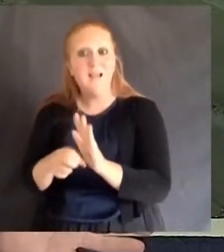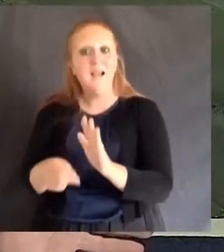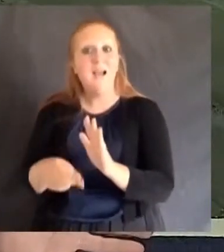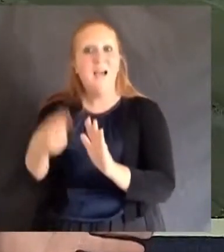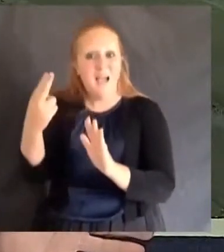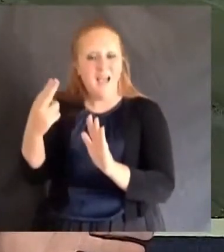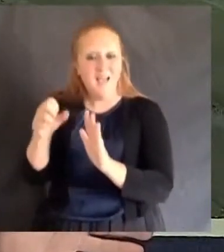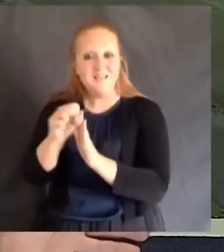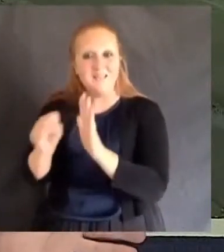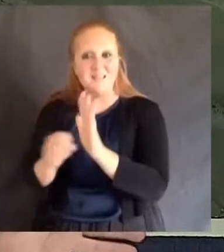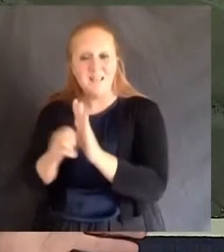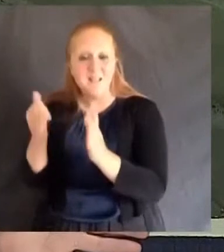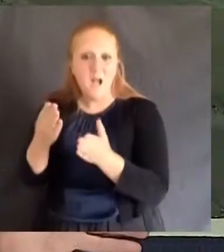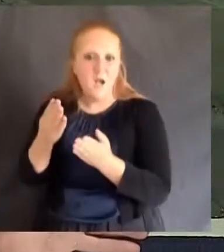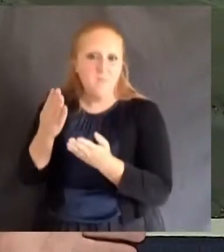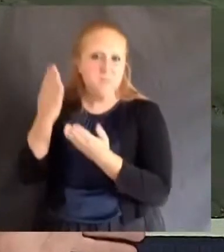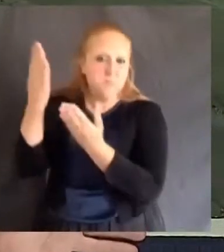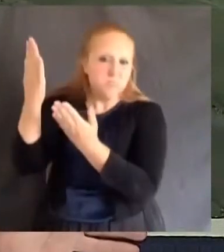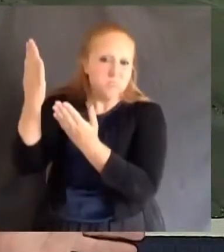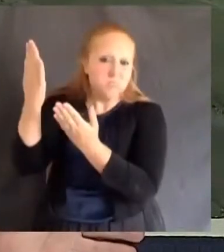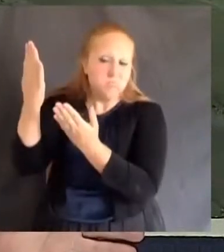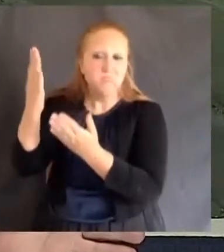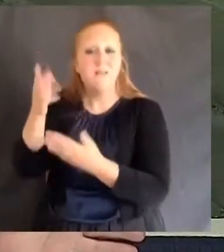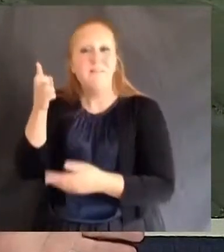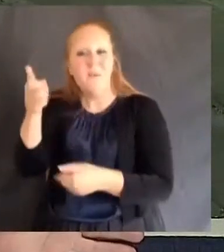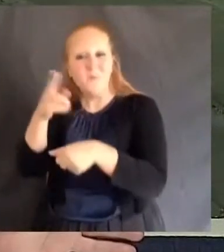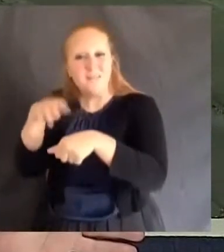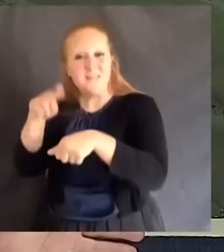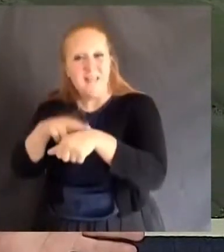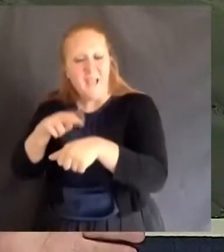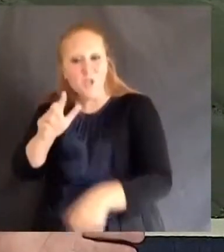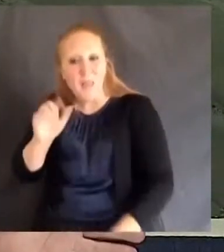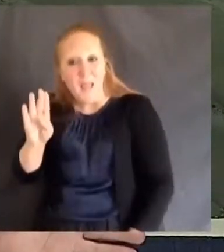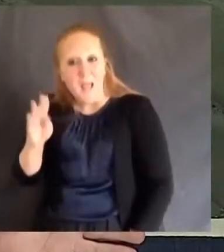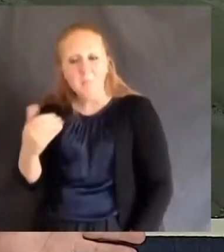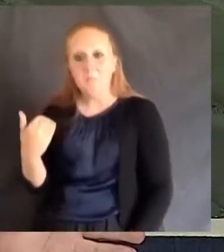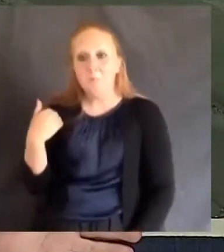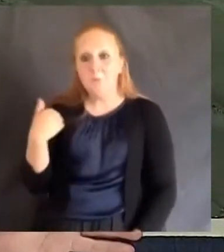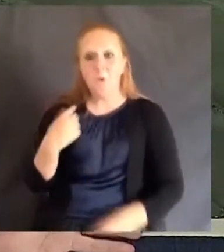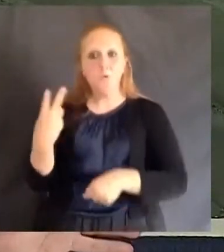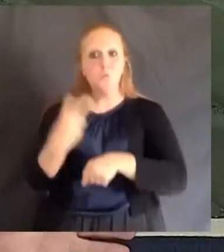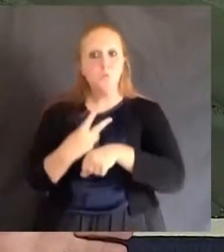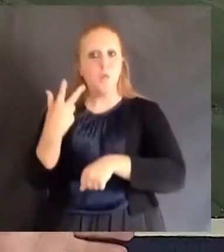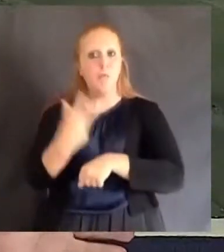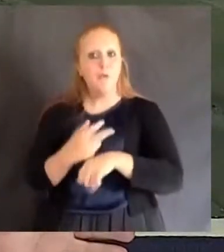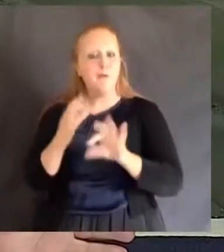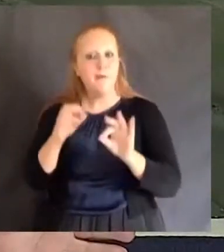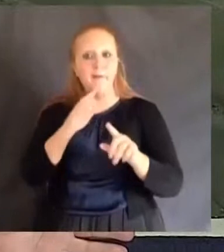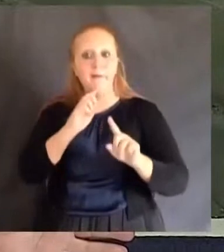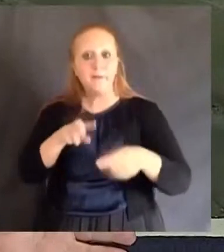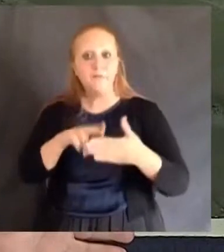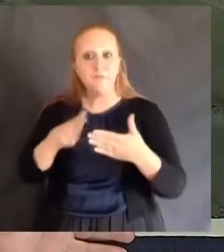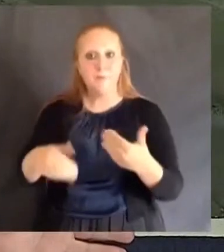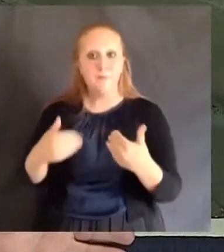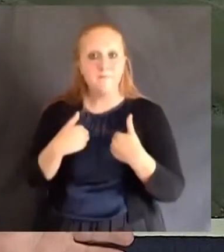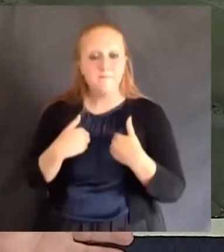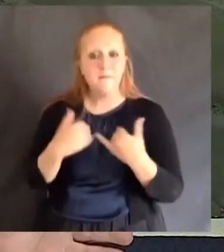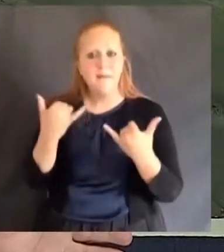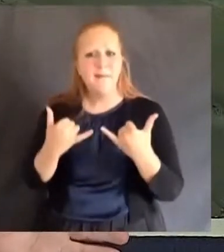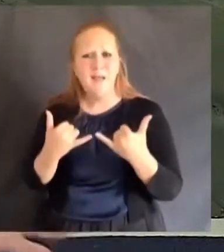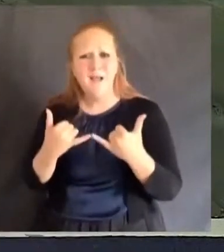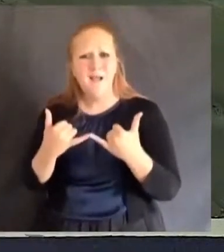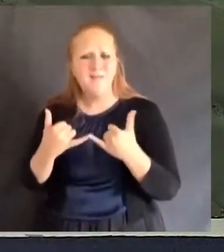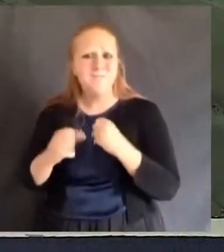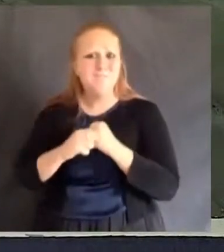getting overwhelmed. And where their turnaround time was 2 or 3 days, their turnaround time can now be as